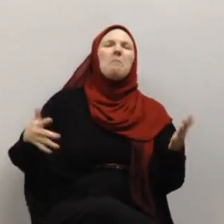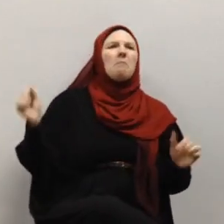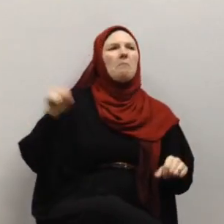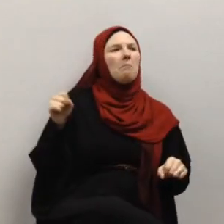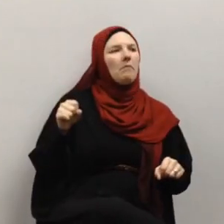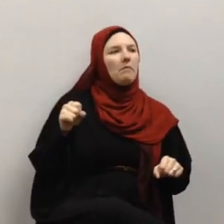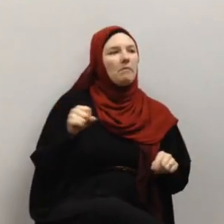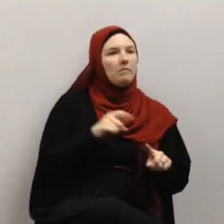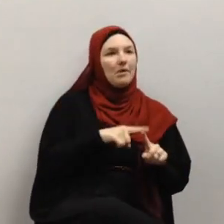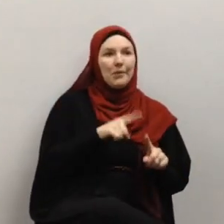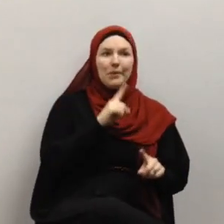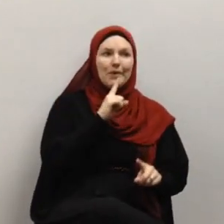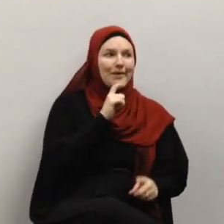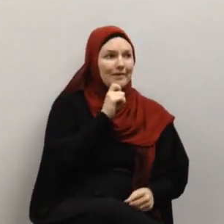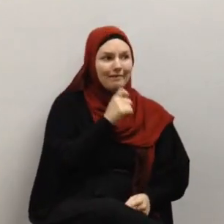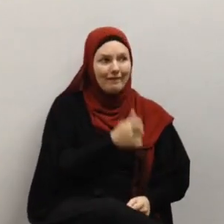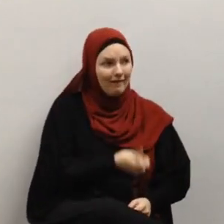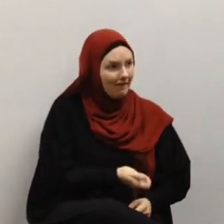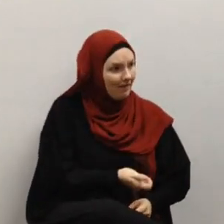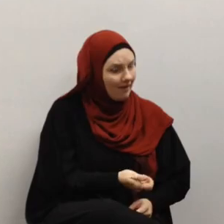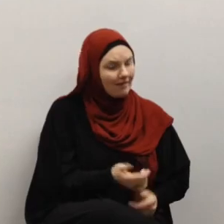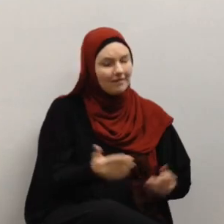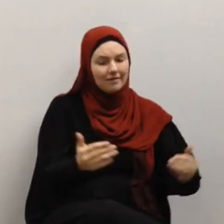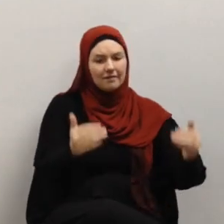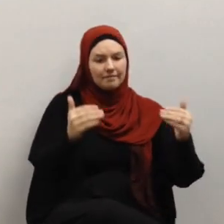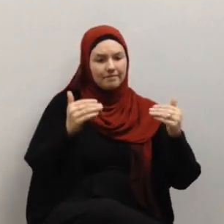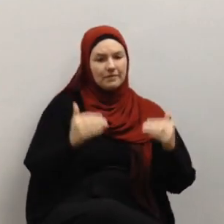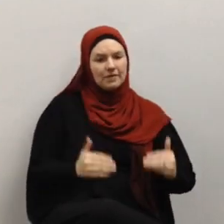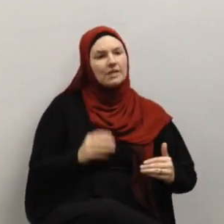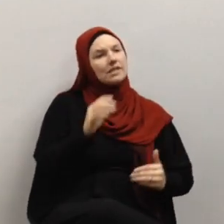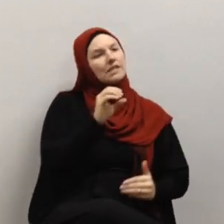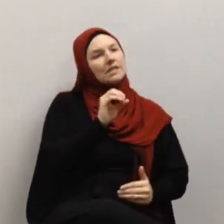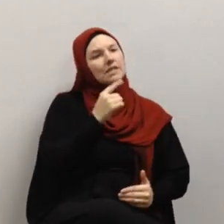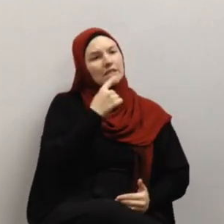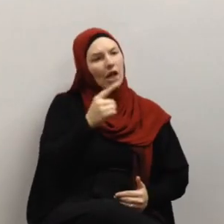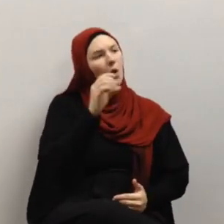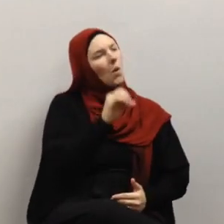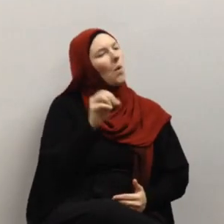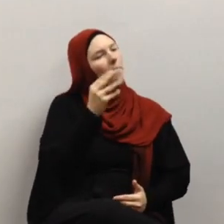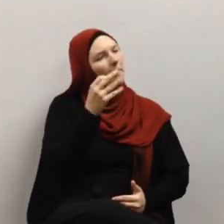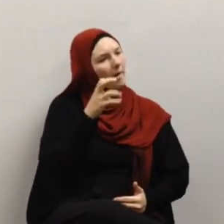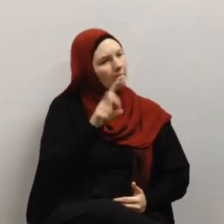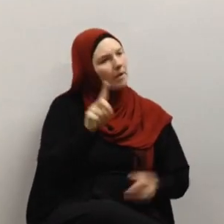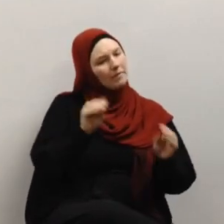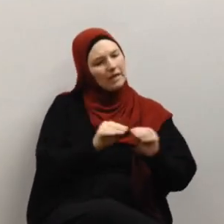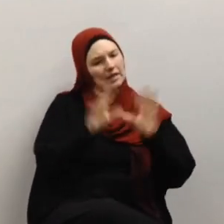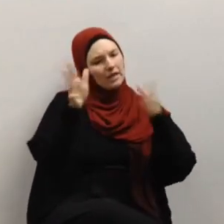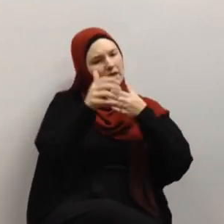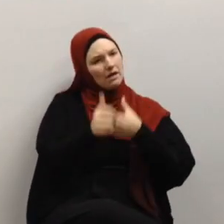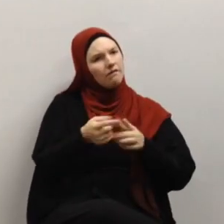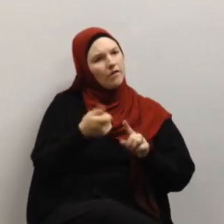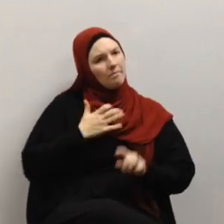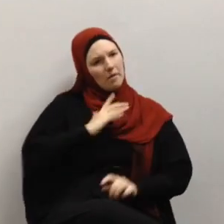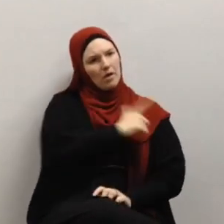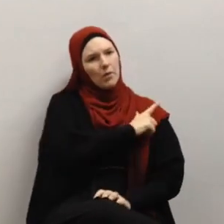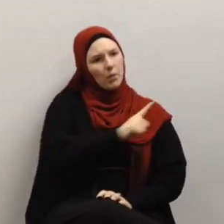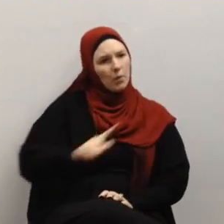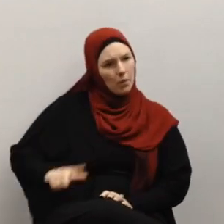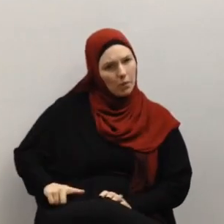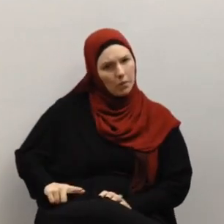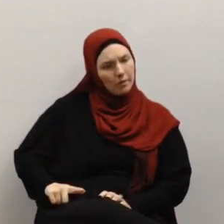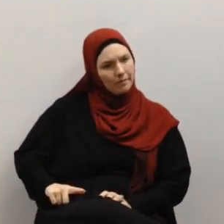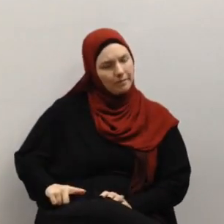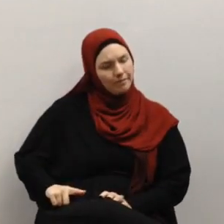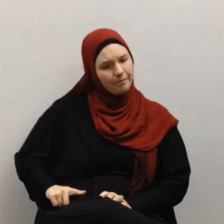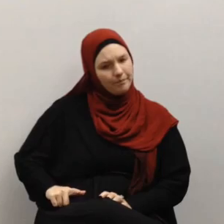Then he follows, say, O Muhammad, I am on a clear guidance from my Lord, and you belied him. I have